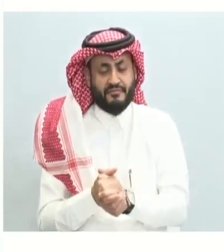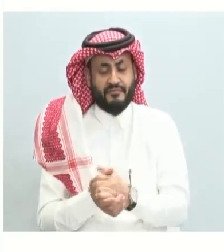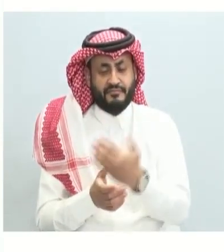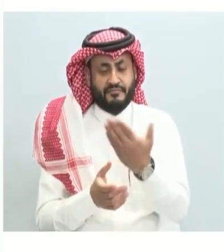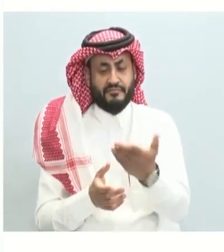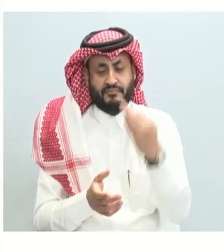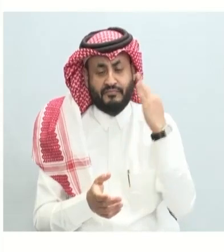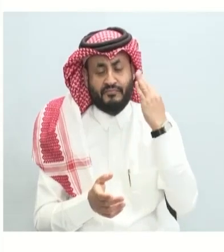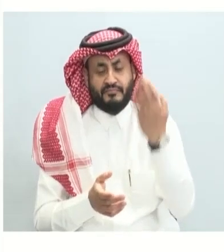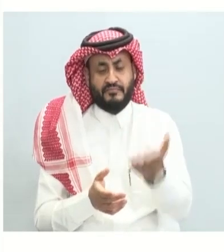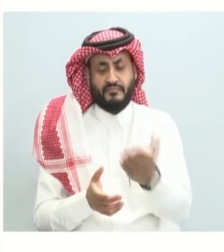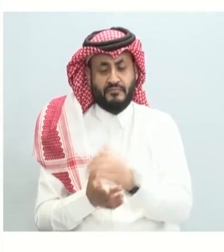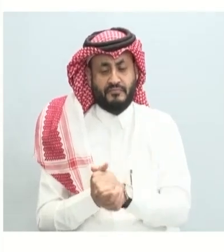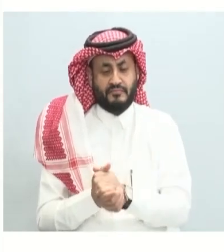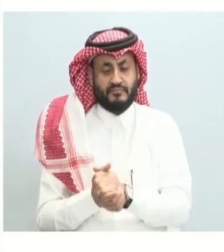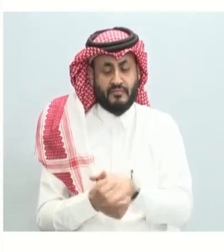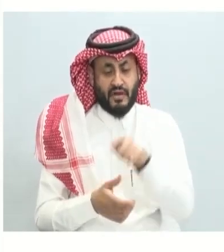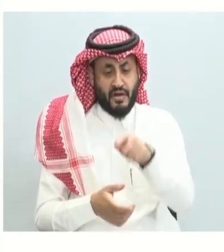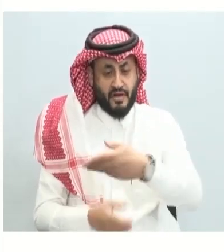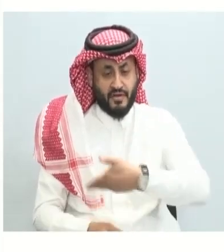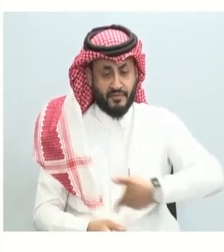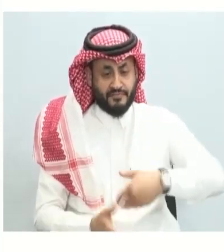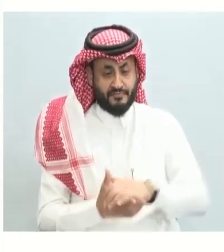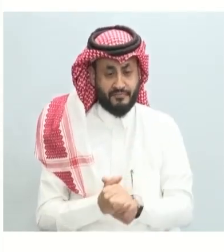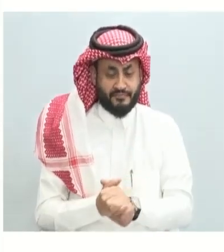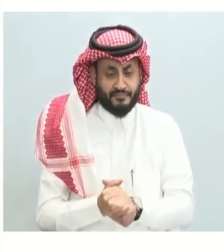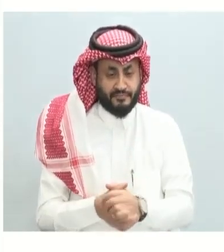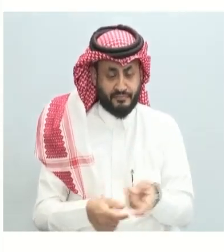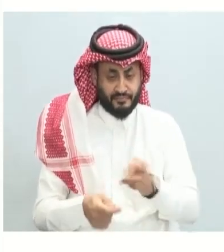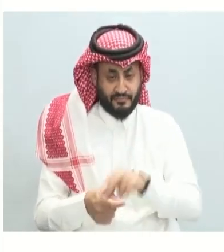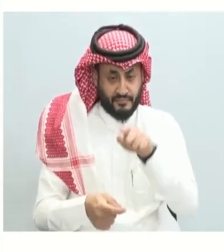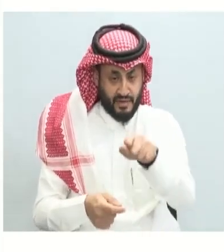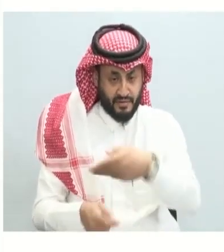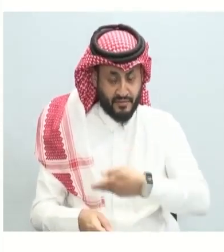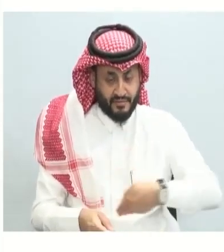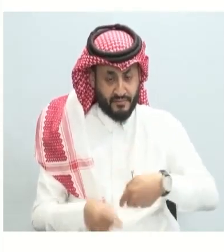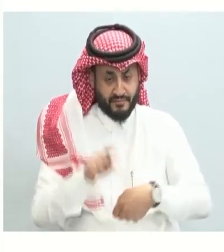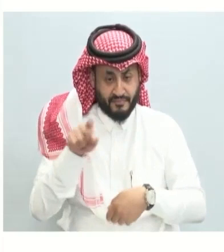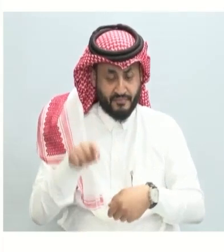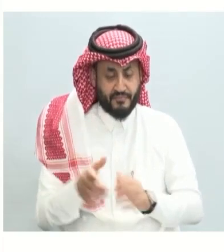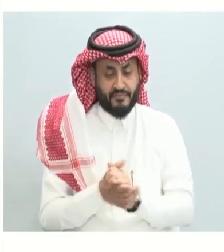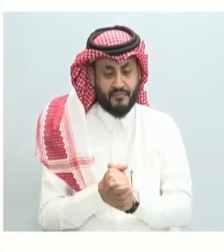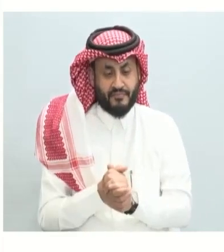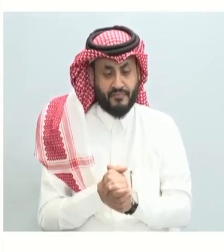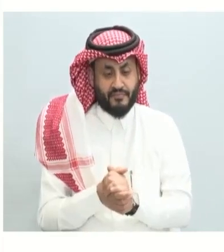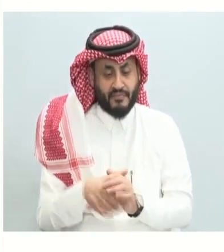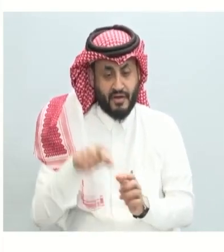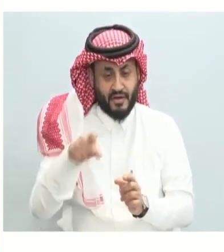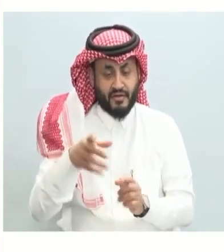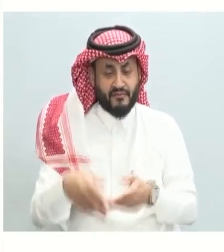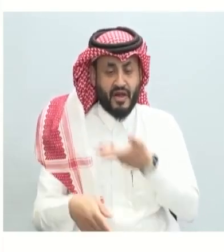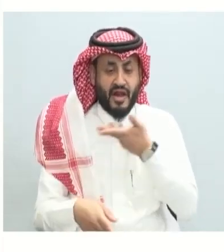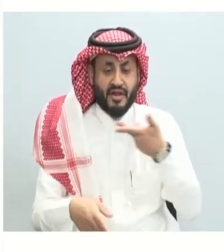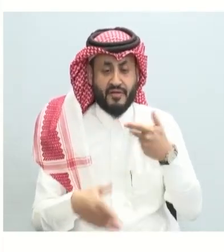listen. Are you hungry? Are you hungry? Are you